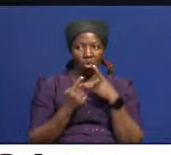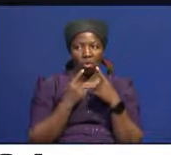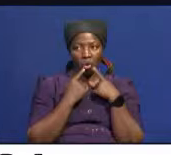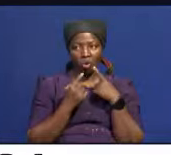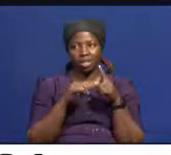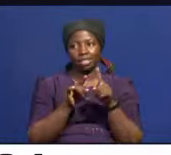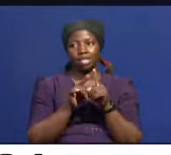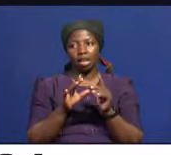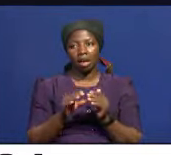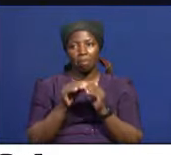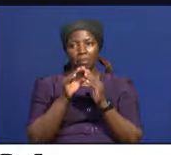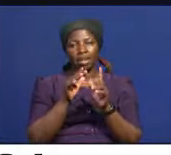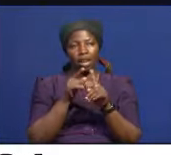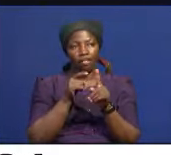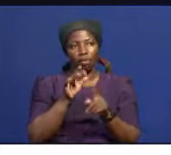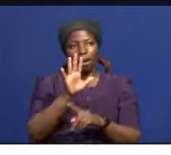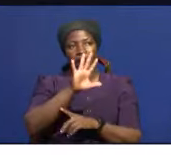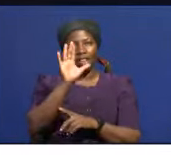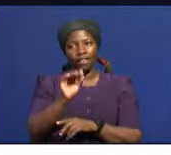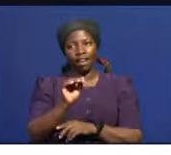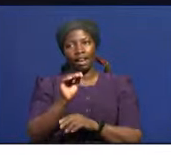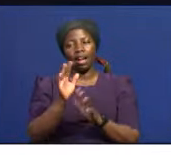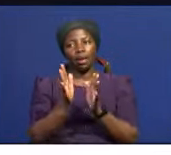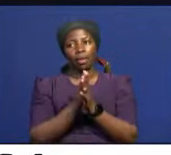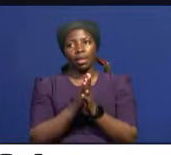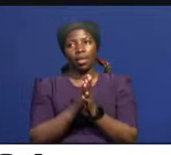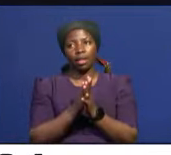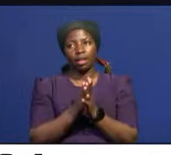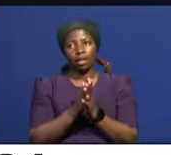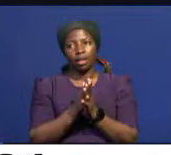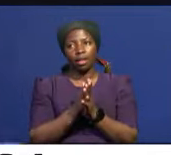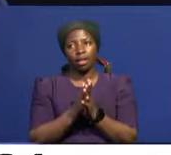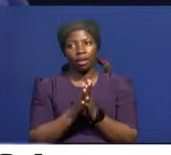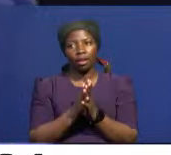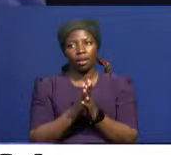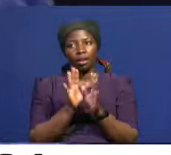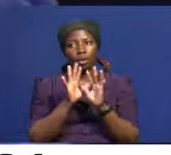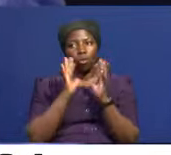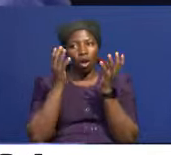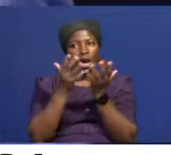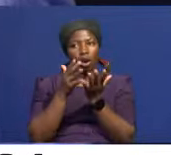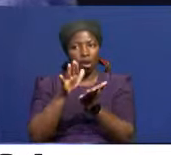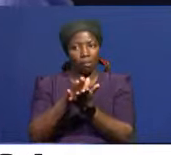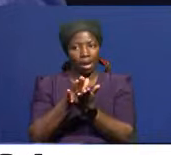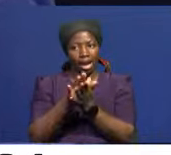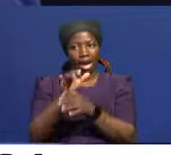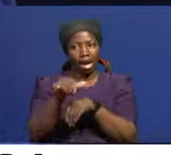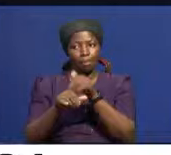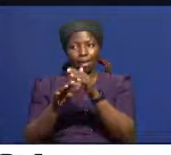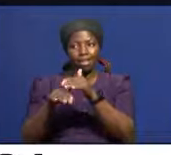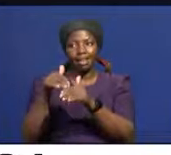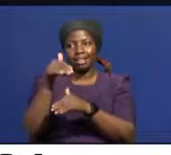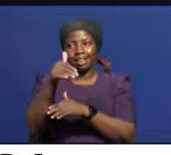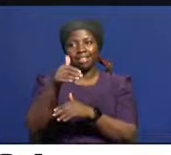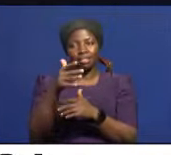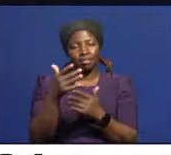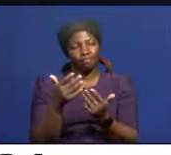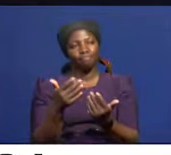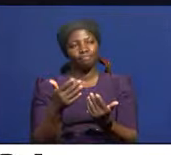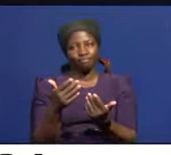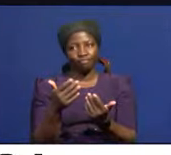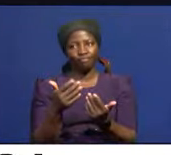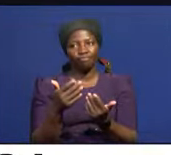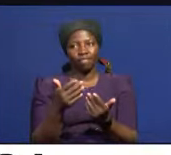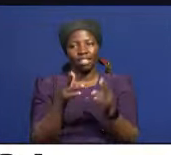as leaders from Africa with the World Bank on the next IDA,